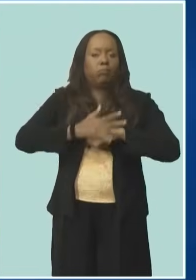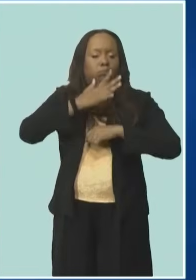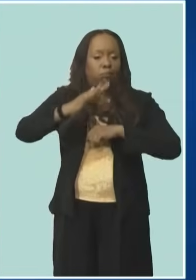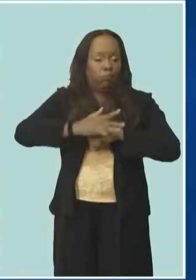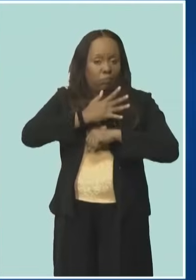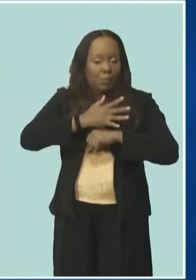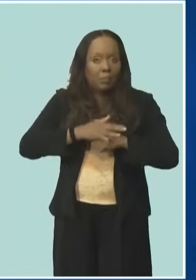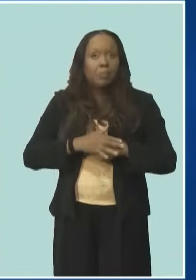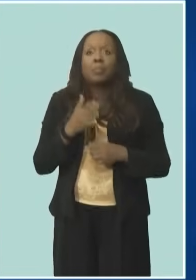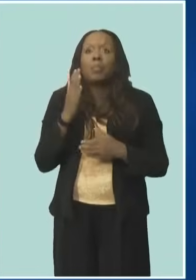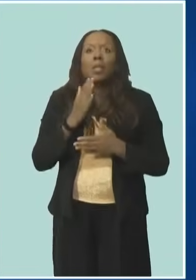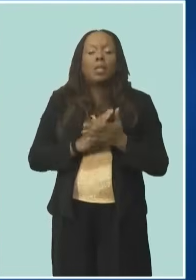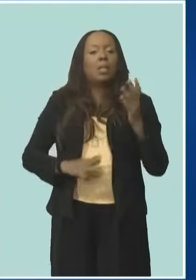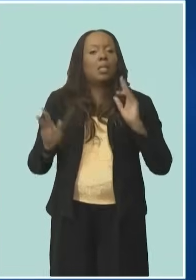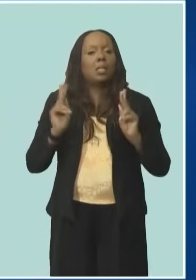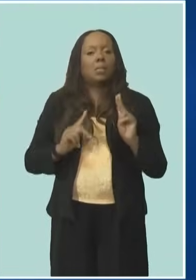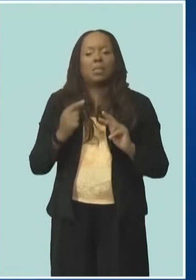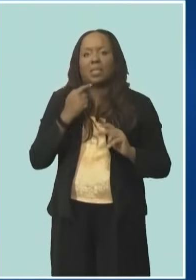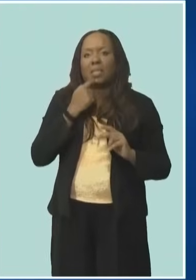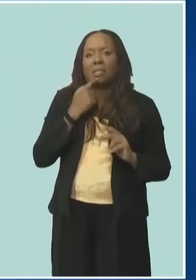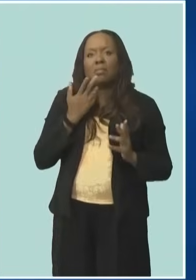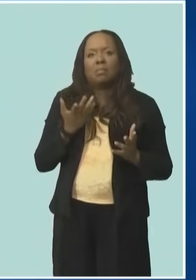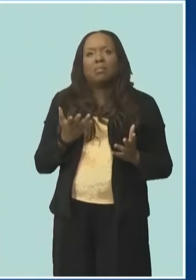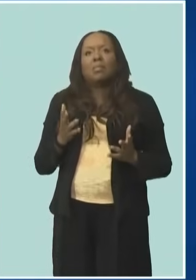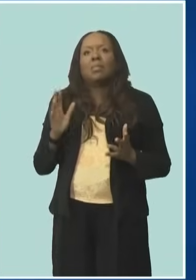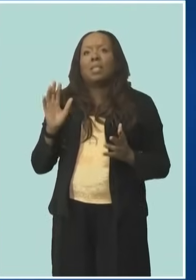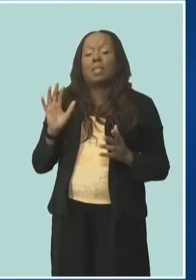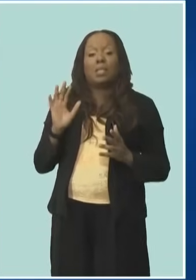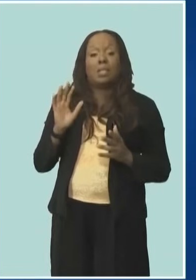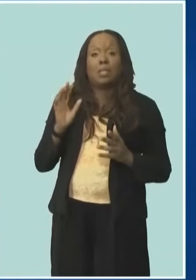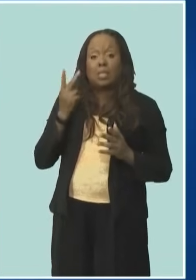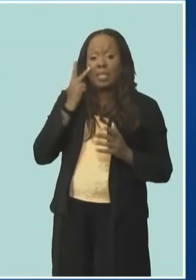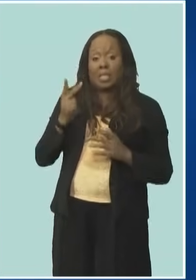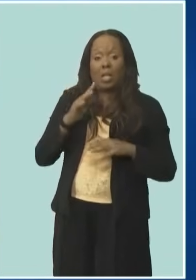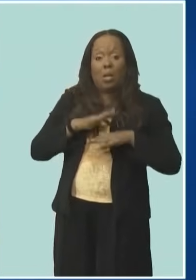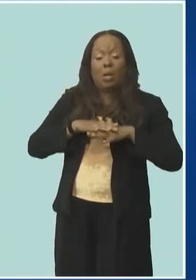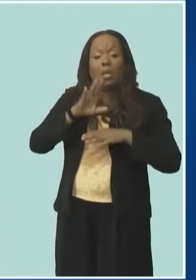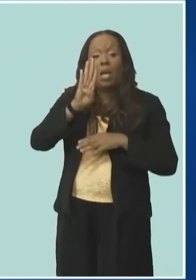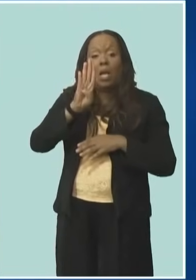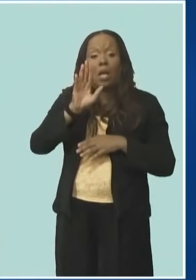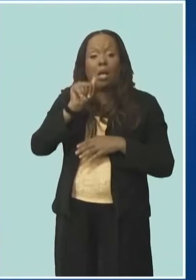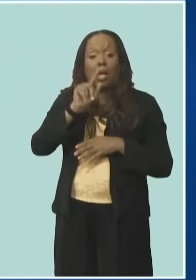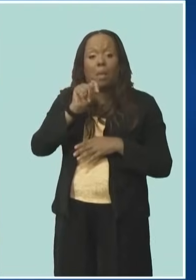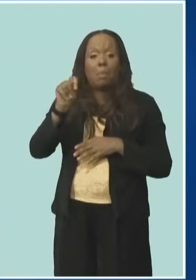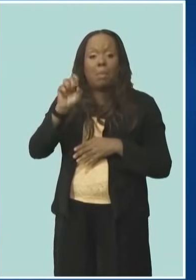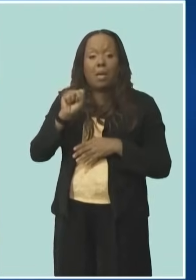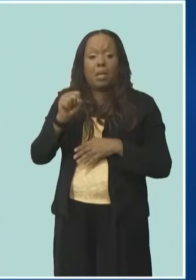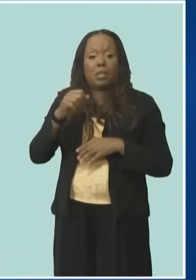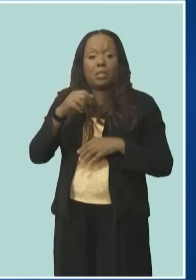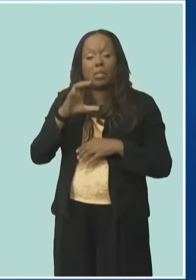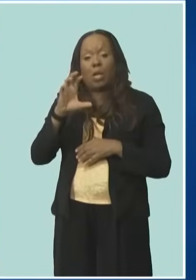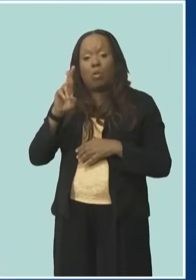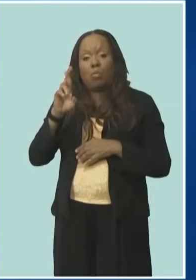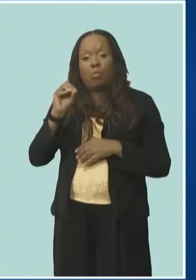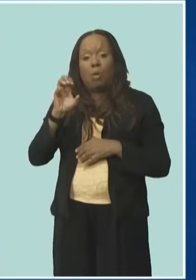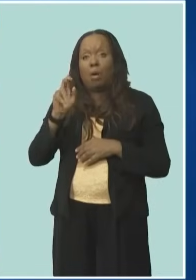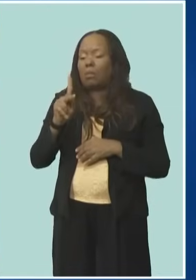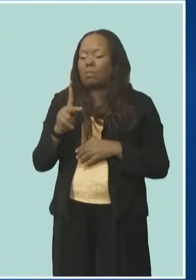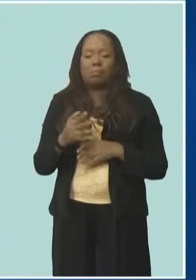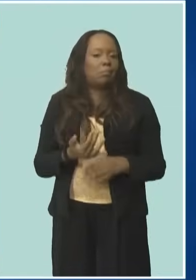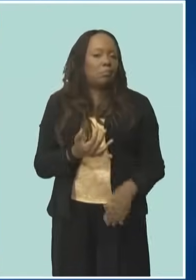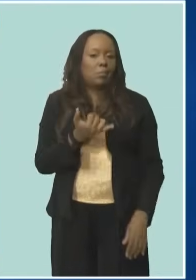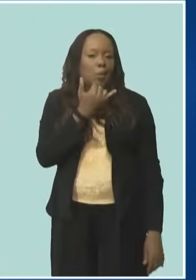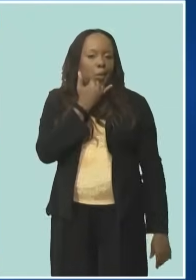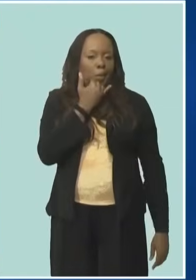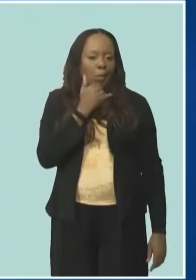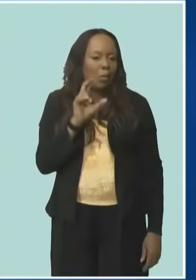while there are some suggestions that the crabs were on Backsrock Beach, lifeguard Michael Jilts says that this information is wrong. But